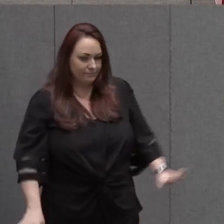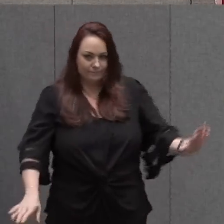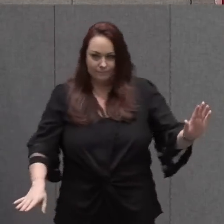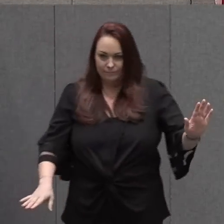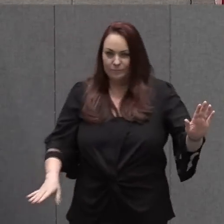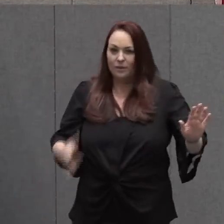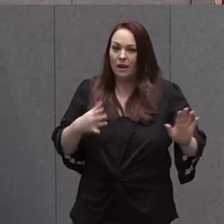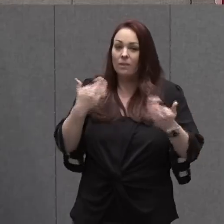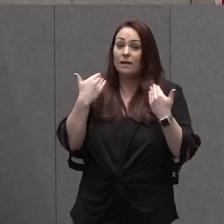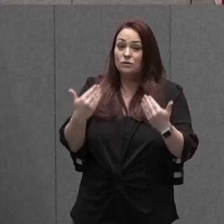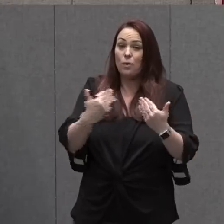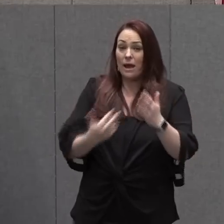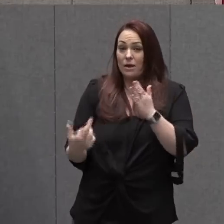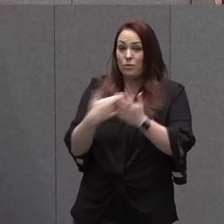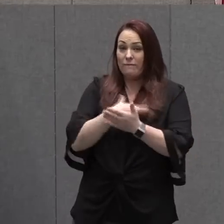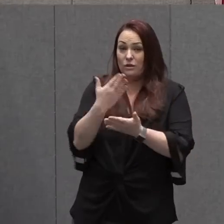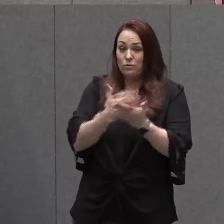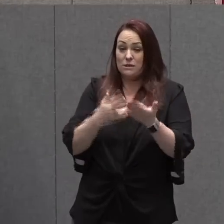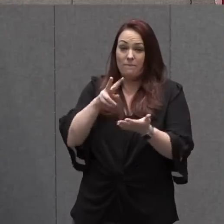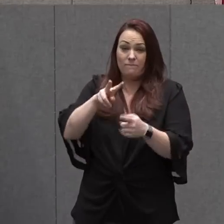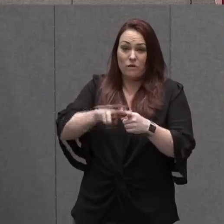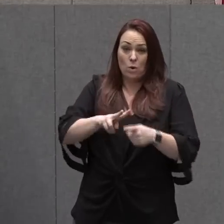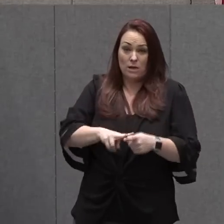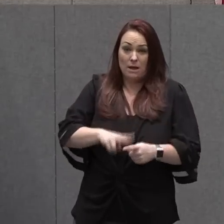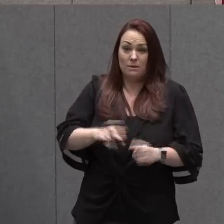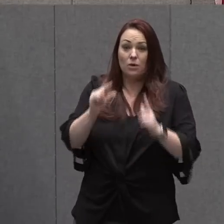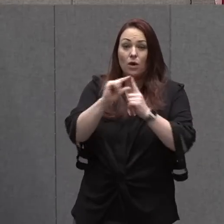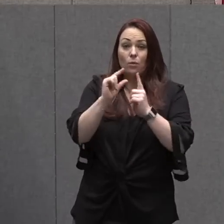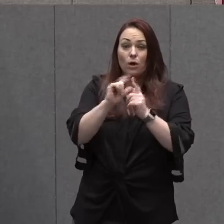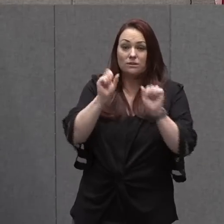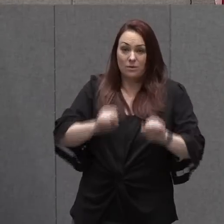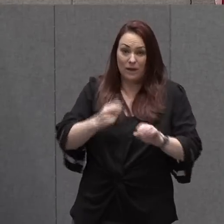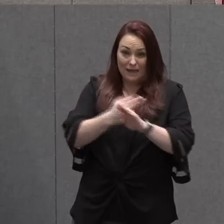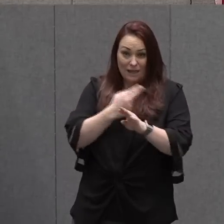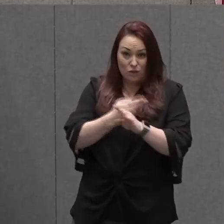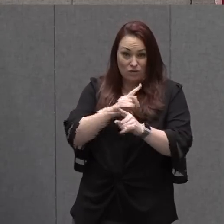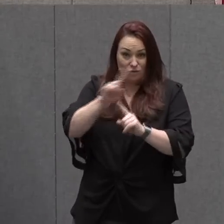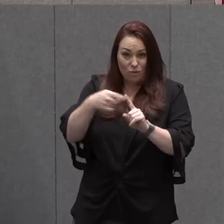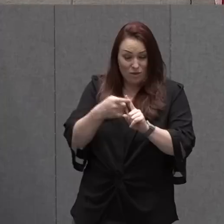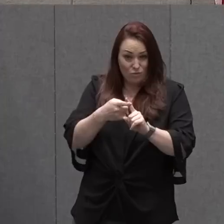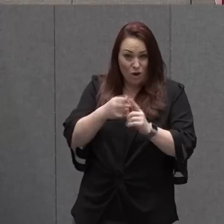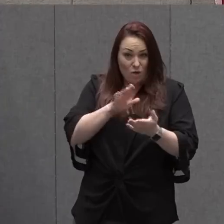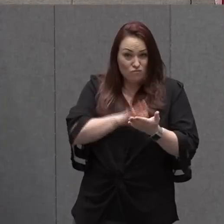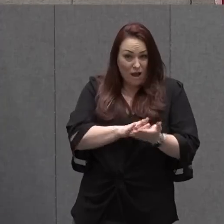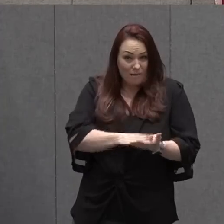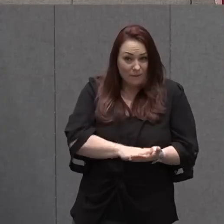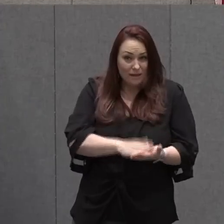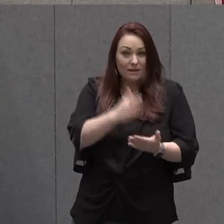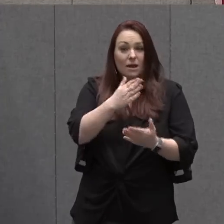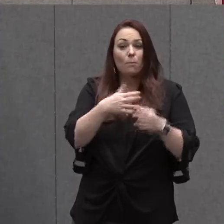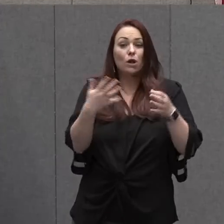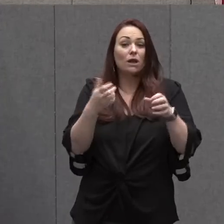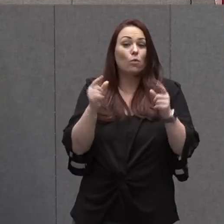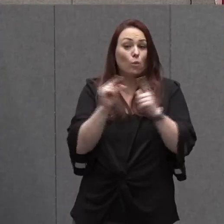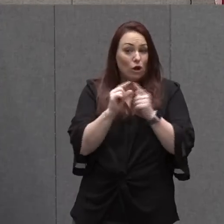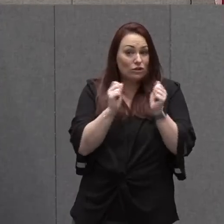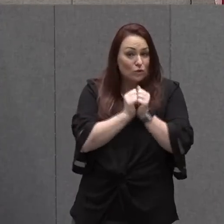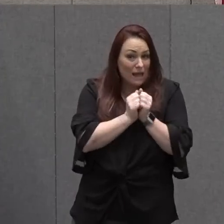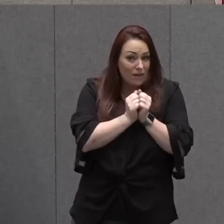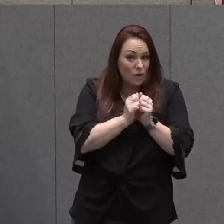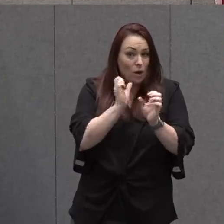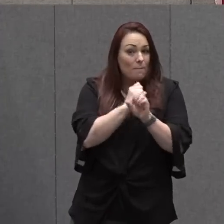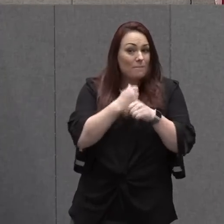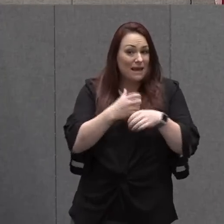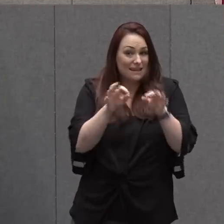Okay. Let's go over some vocabulary words that we could use when we're rhyming, putting some poems together, making sentences, when we